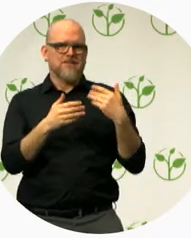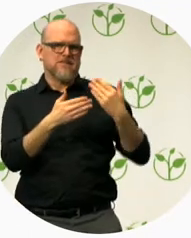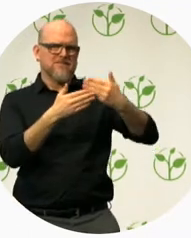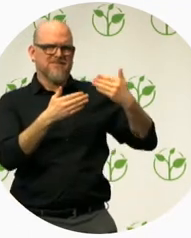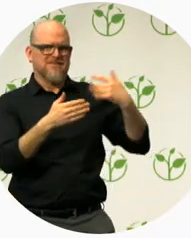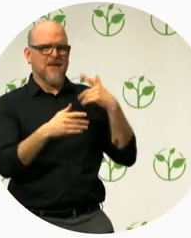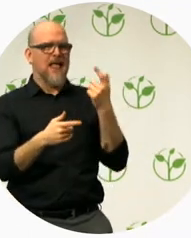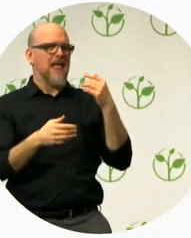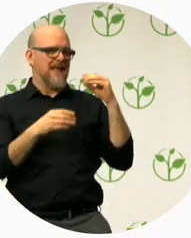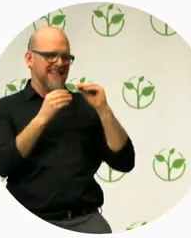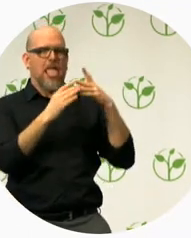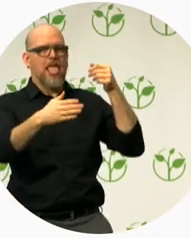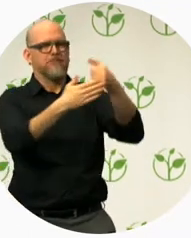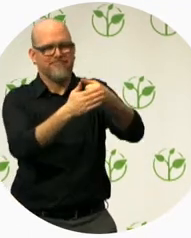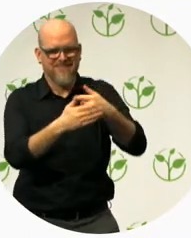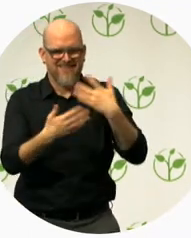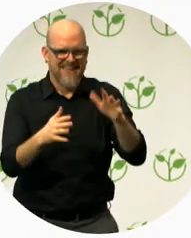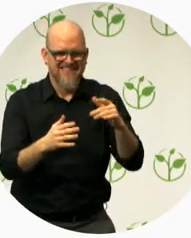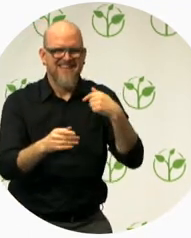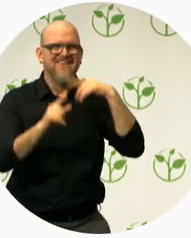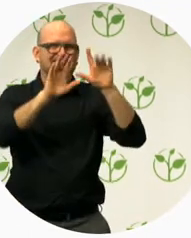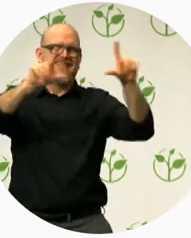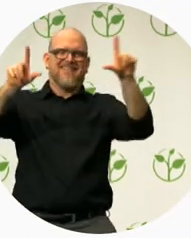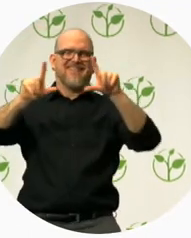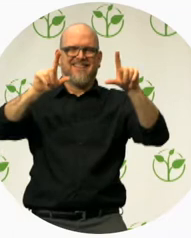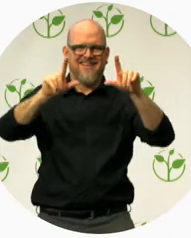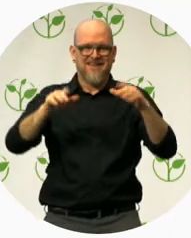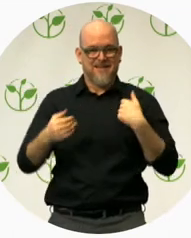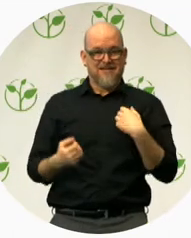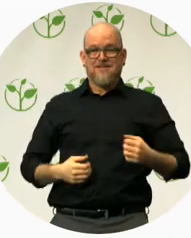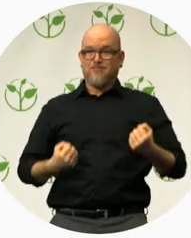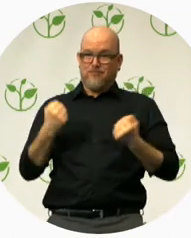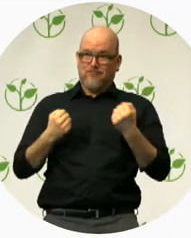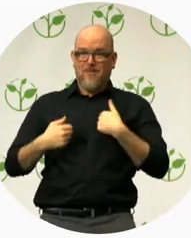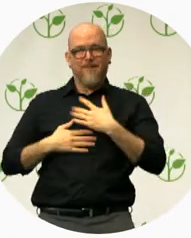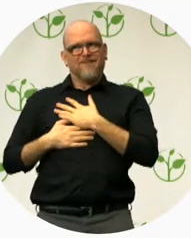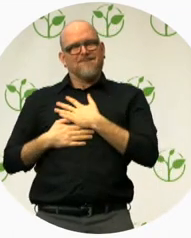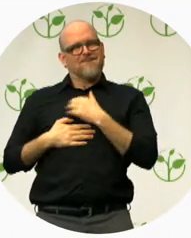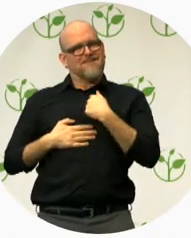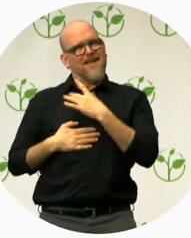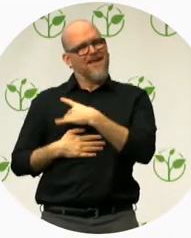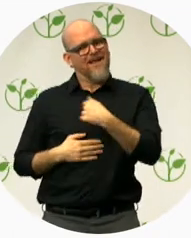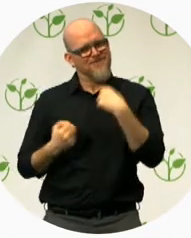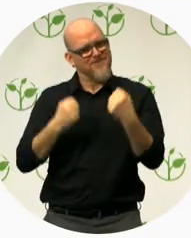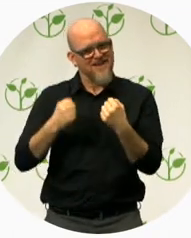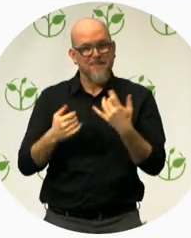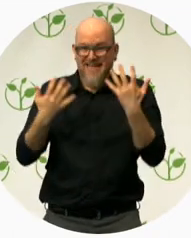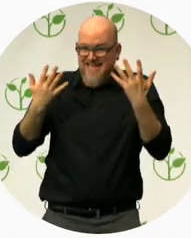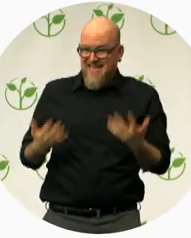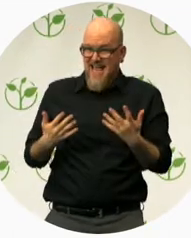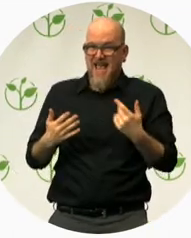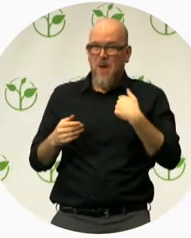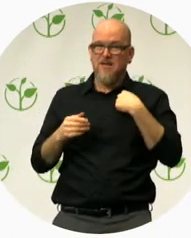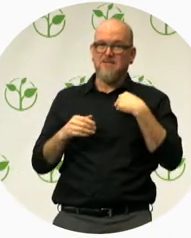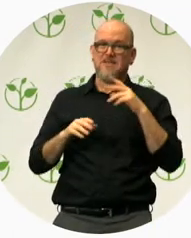quadriplegia started was driving a car. And now, 27 years later, I